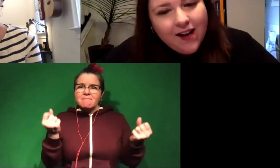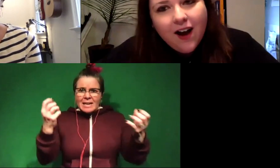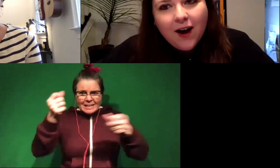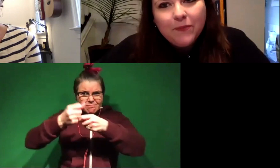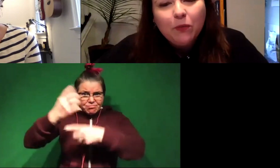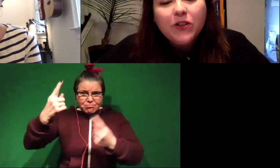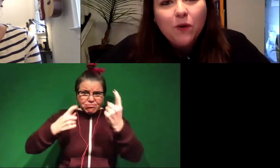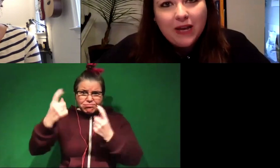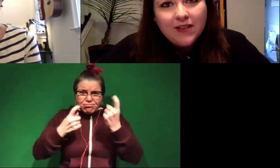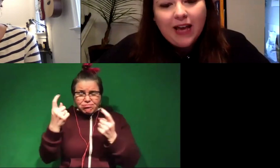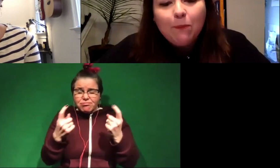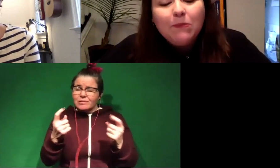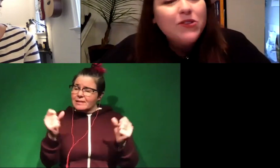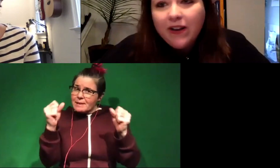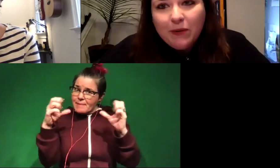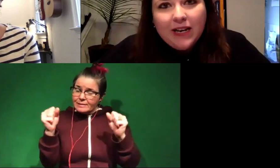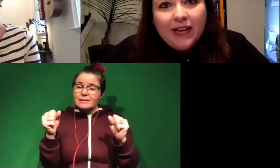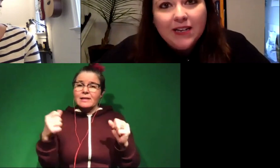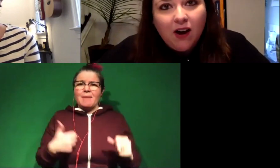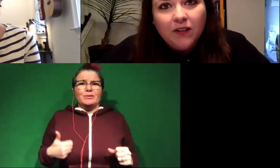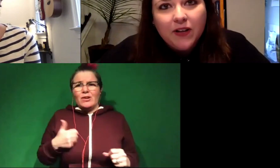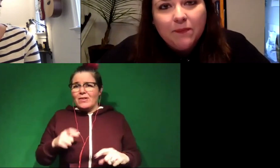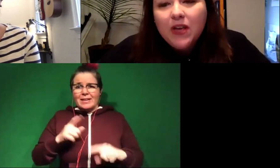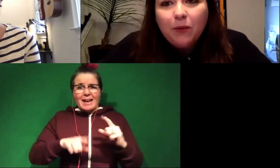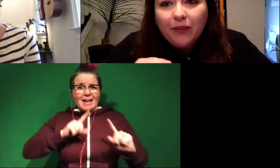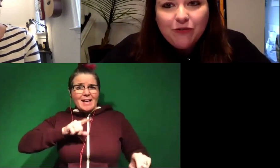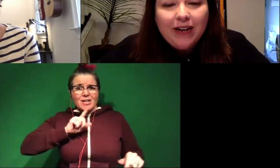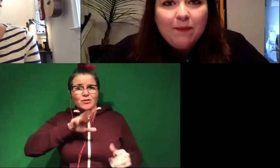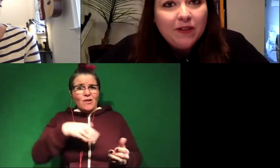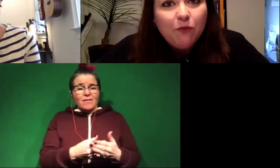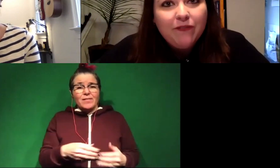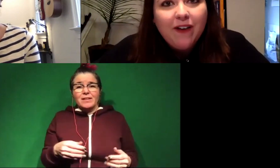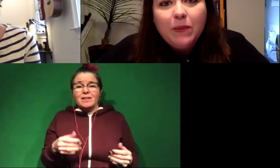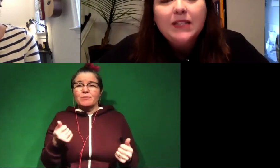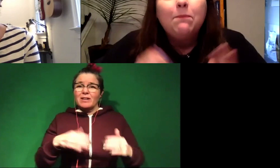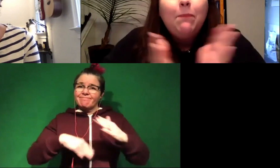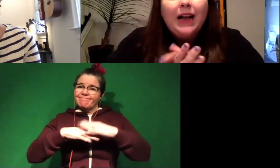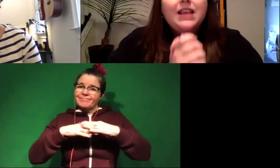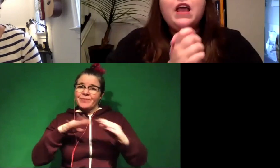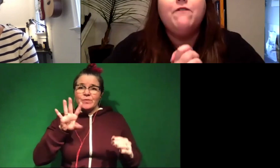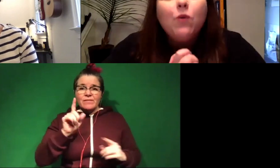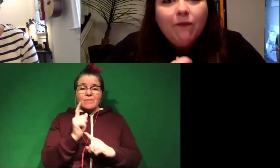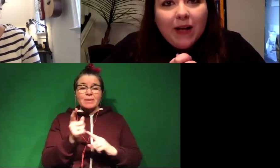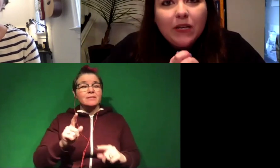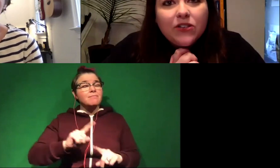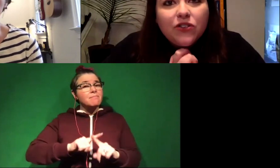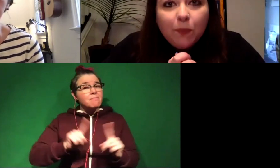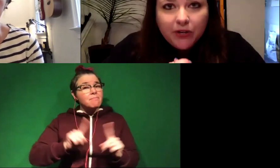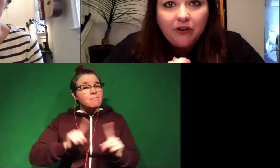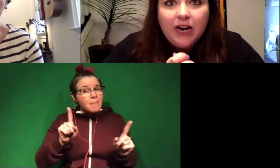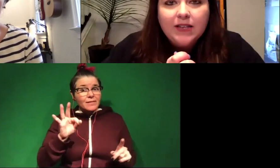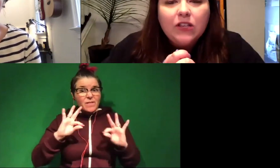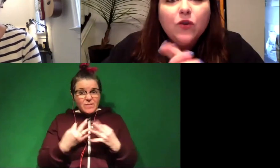today that were so amazing, and I'm sorry that we didn't get to all of them. We only try to keep this at 45 minutes, but if your family is